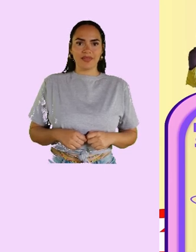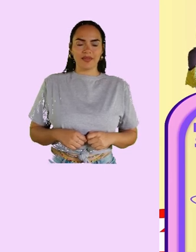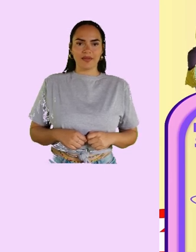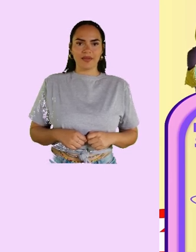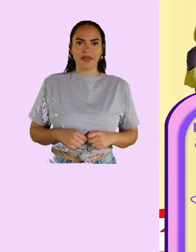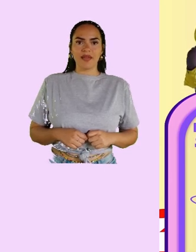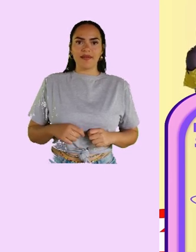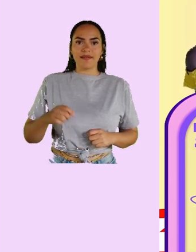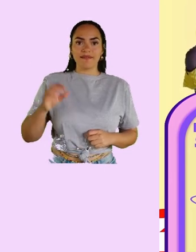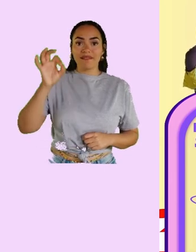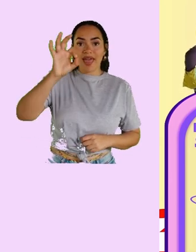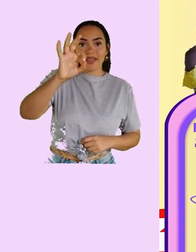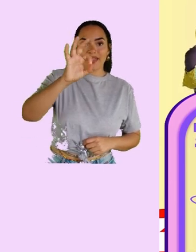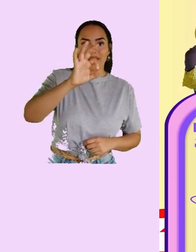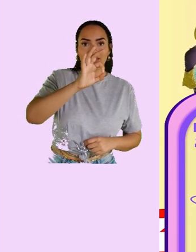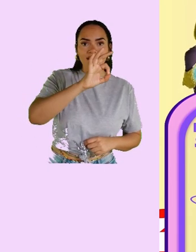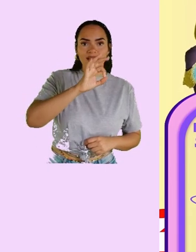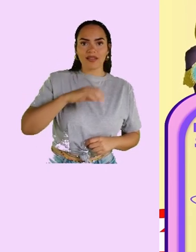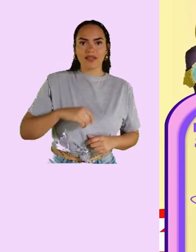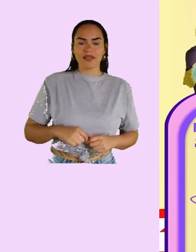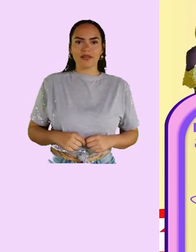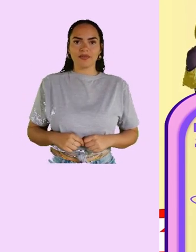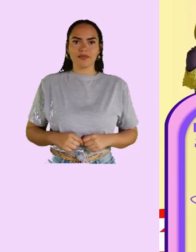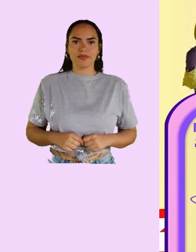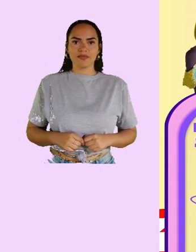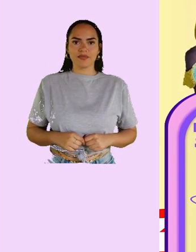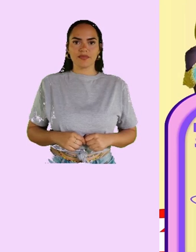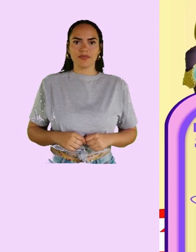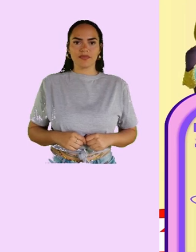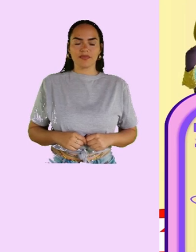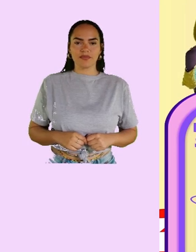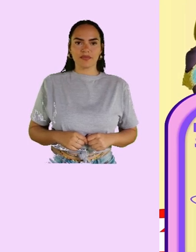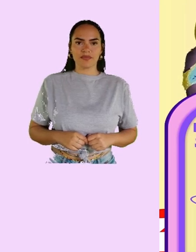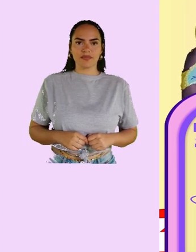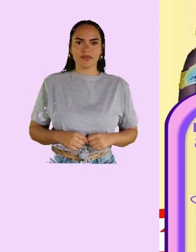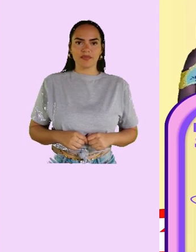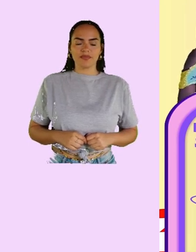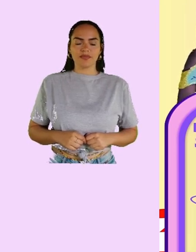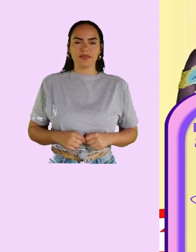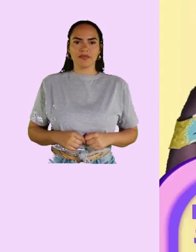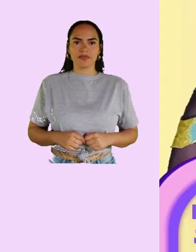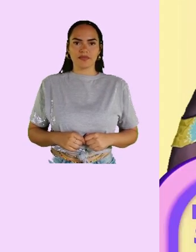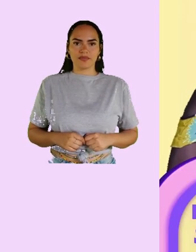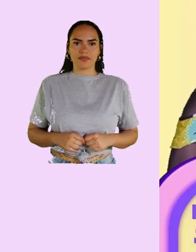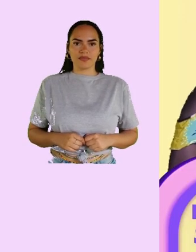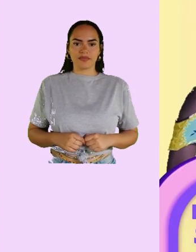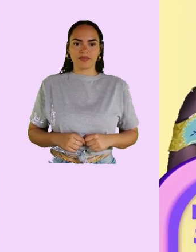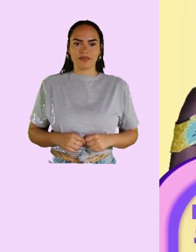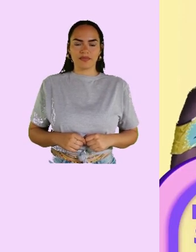Himbo Samiir? A fly. Definitely true, but not the answer we're looking for. Think bigger.